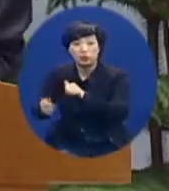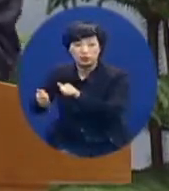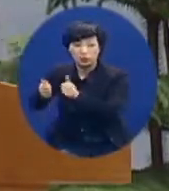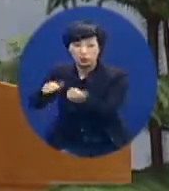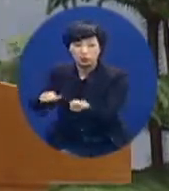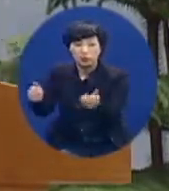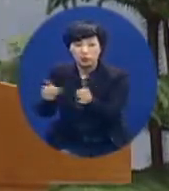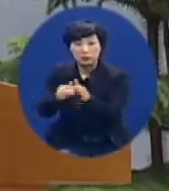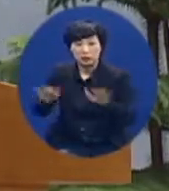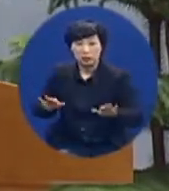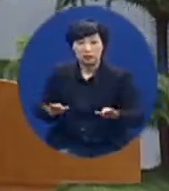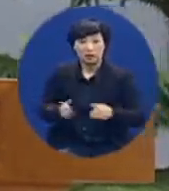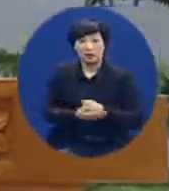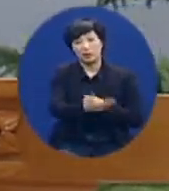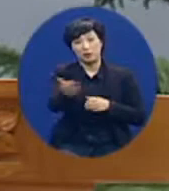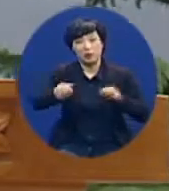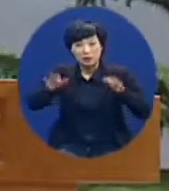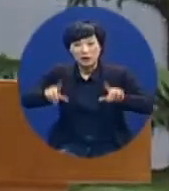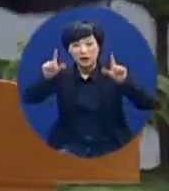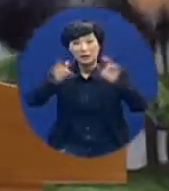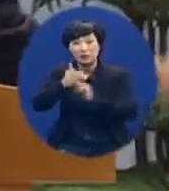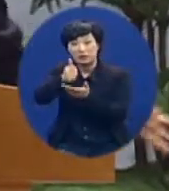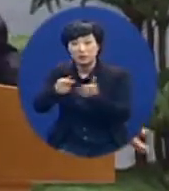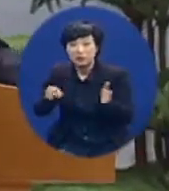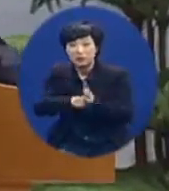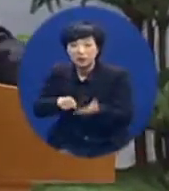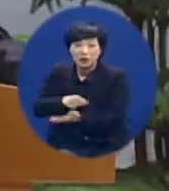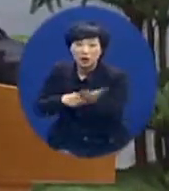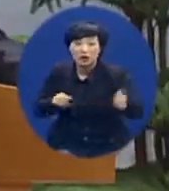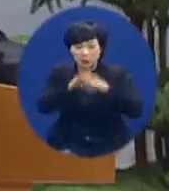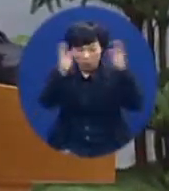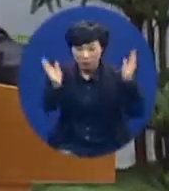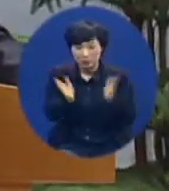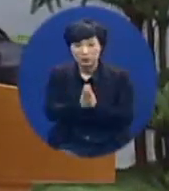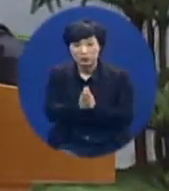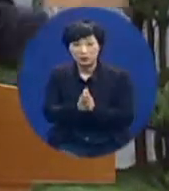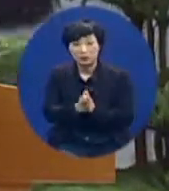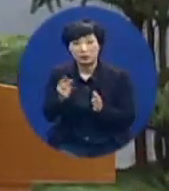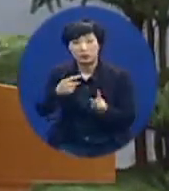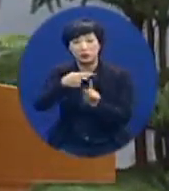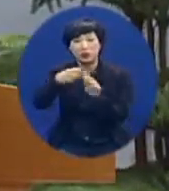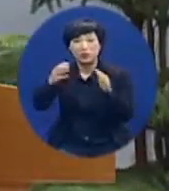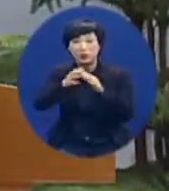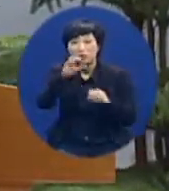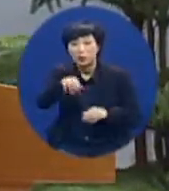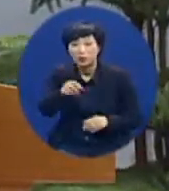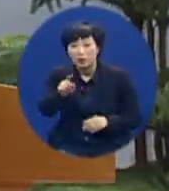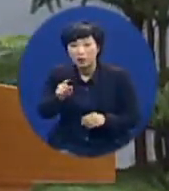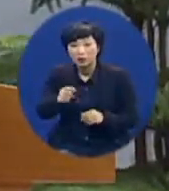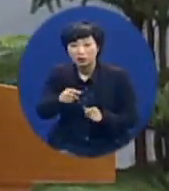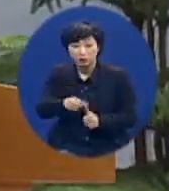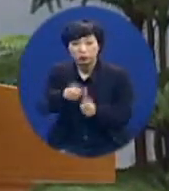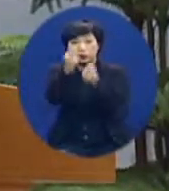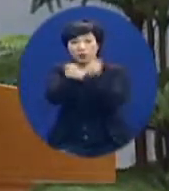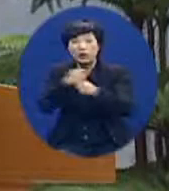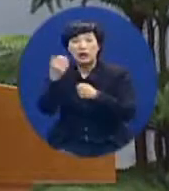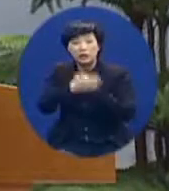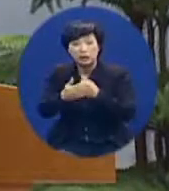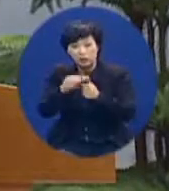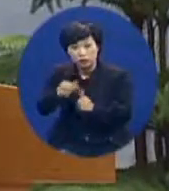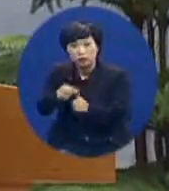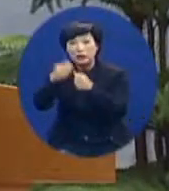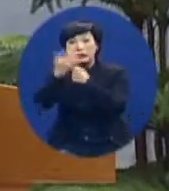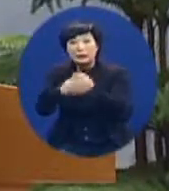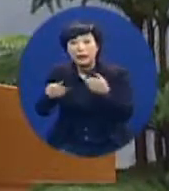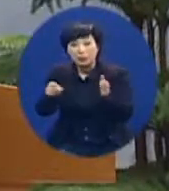sinners. People persecuted the church because they don't know the grace of